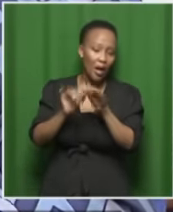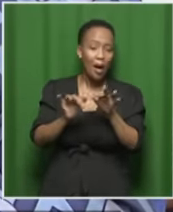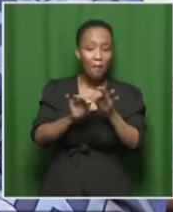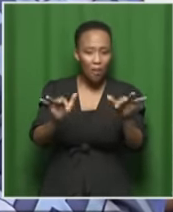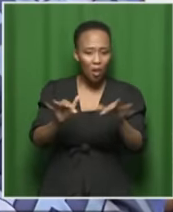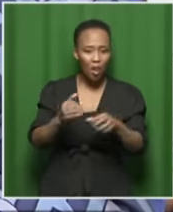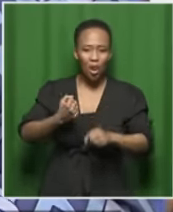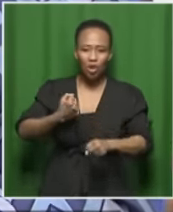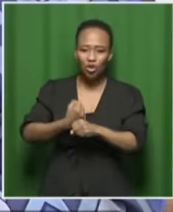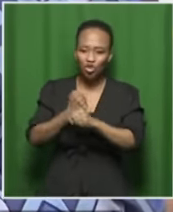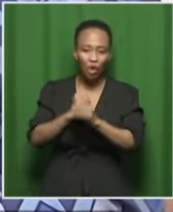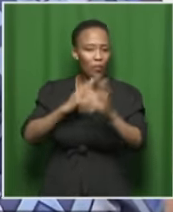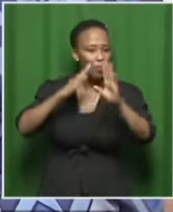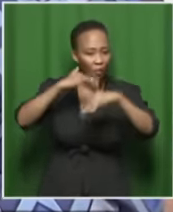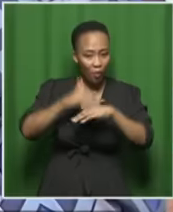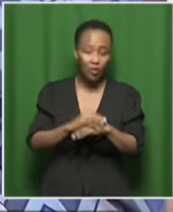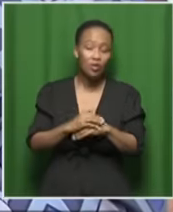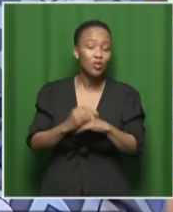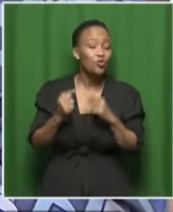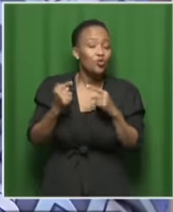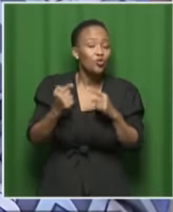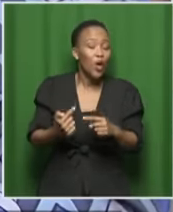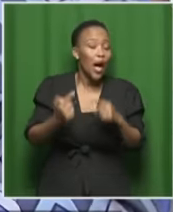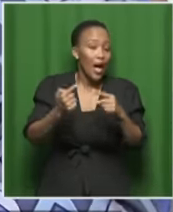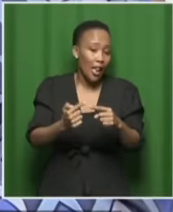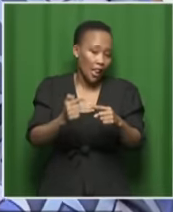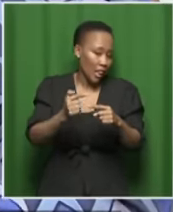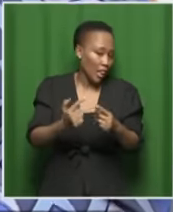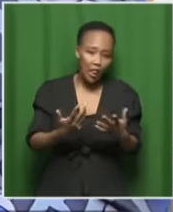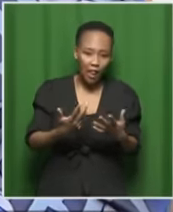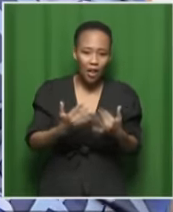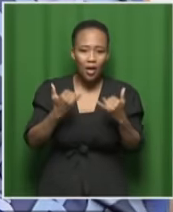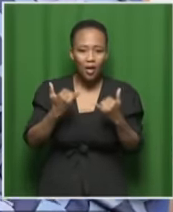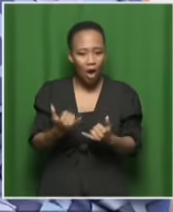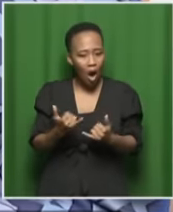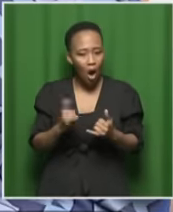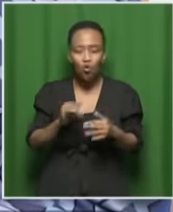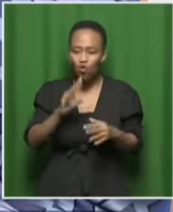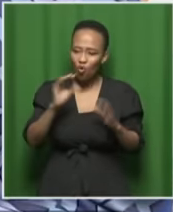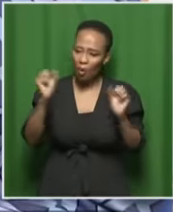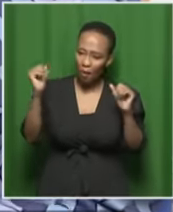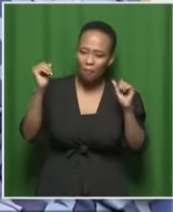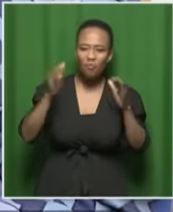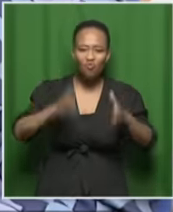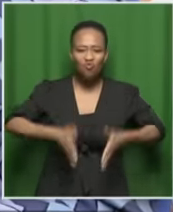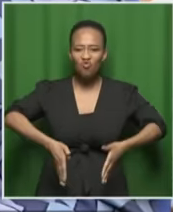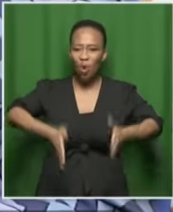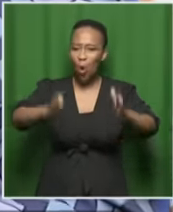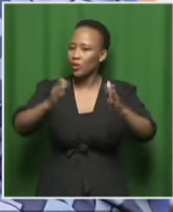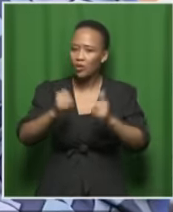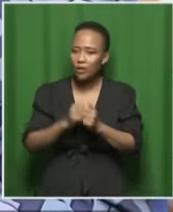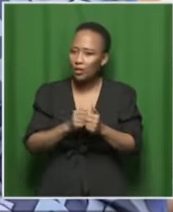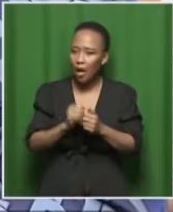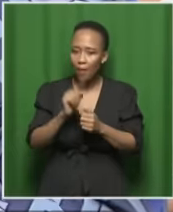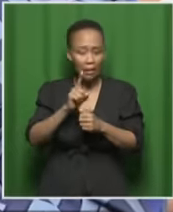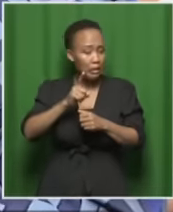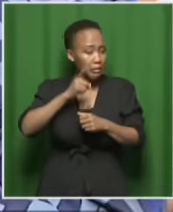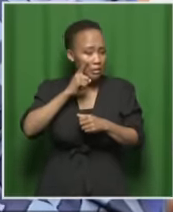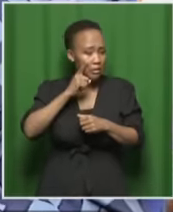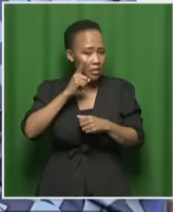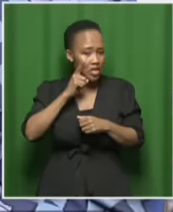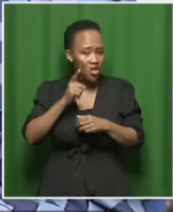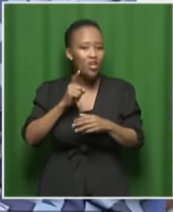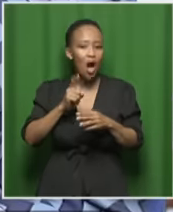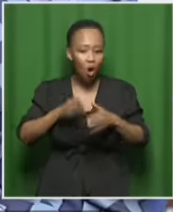people struggle? You speak about the roads coming in, Mr. Lesufi, but it looks as if some of the roads were just fixed during the course of the week upon